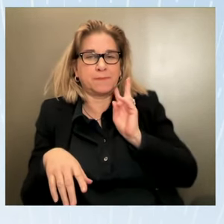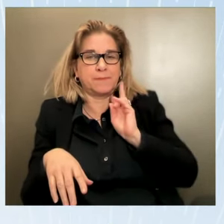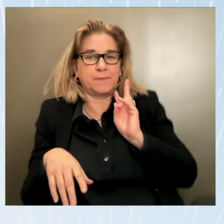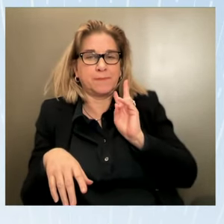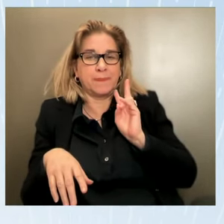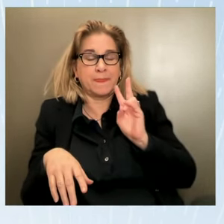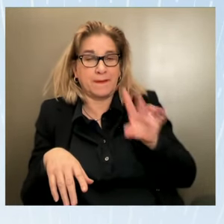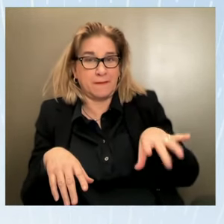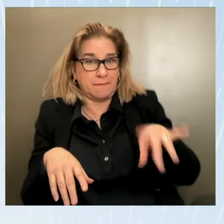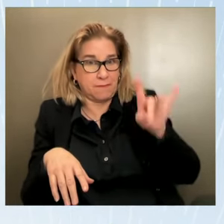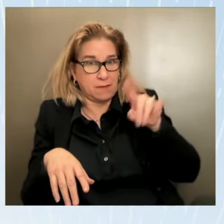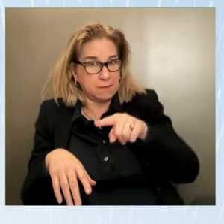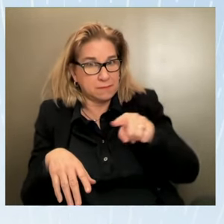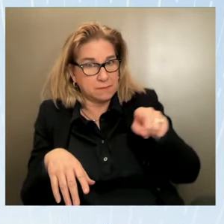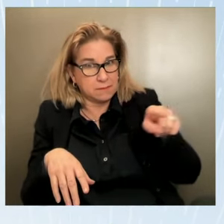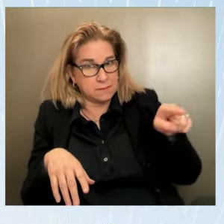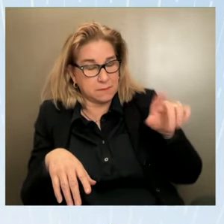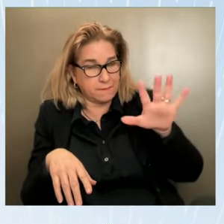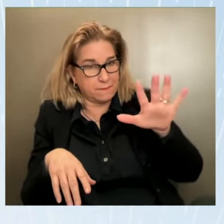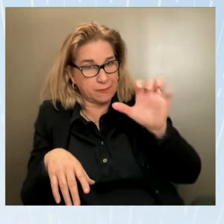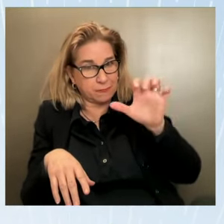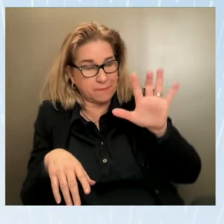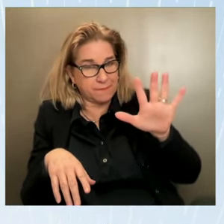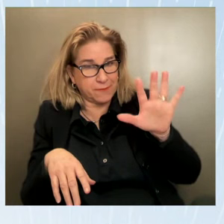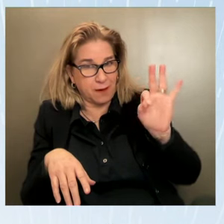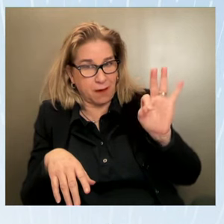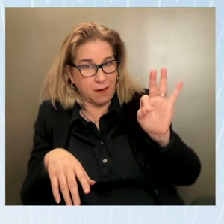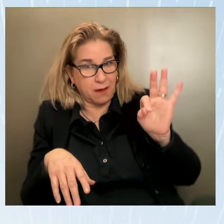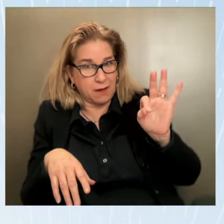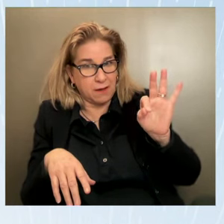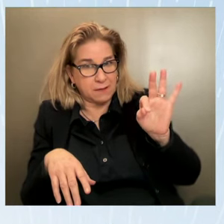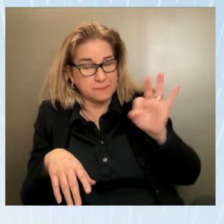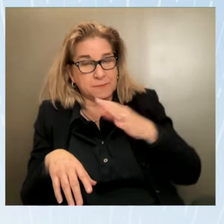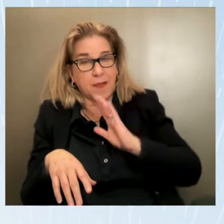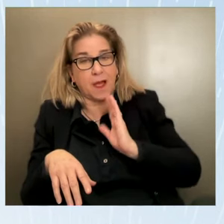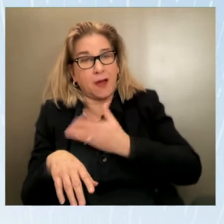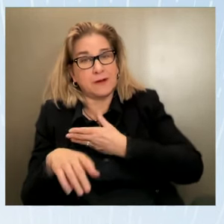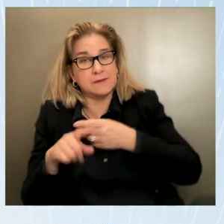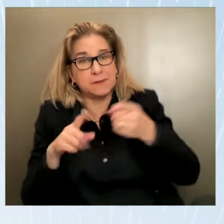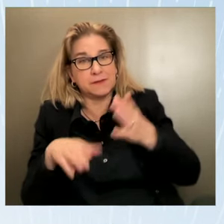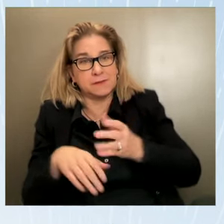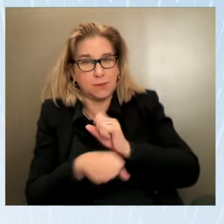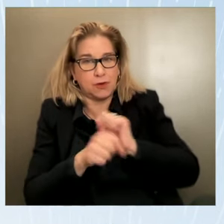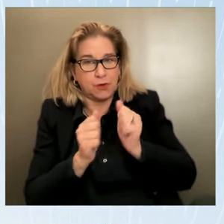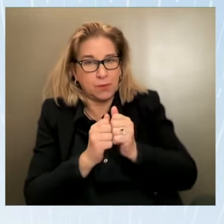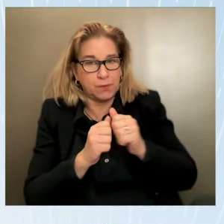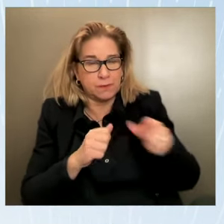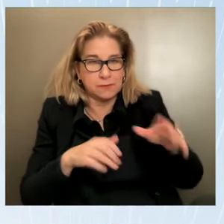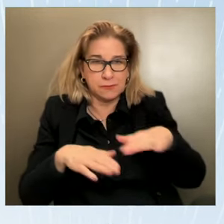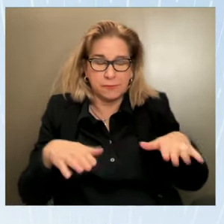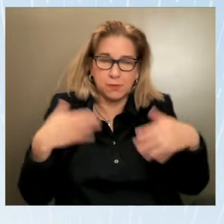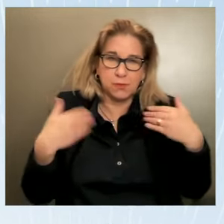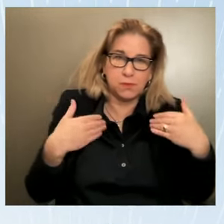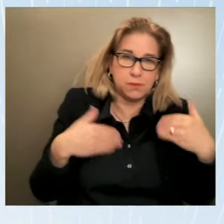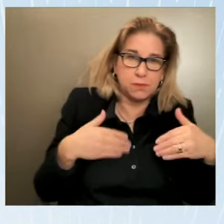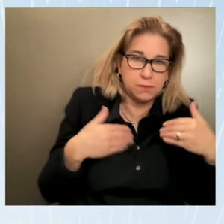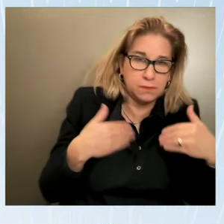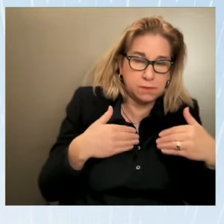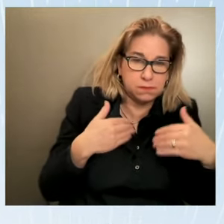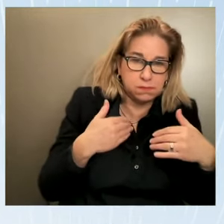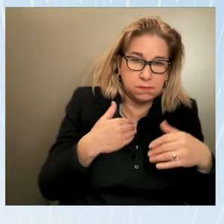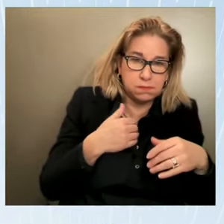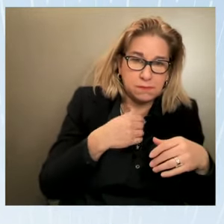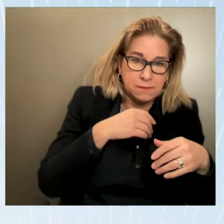the arduous task of working with them to help rebuild their lives, from food, clothing, and housing